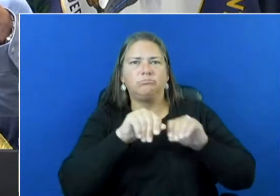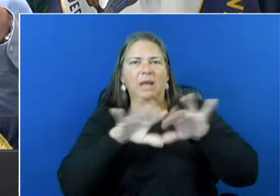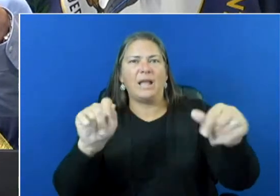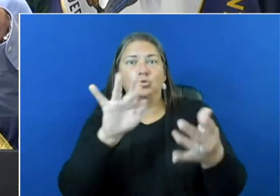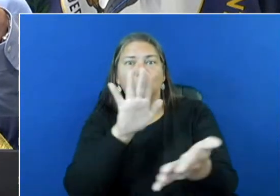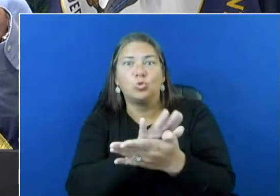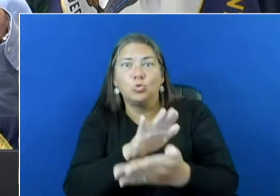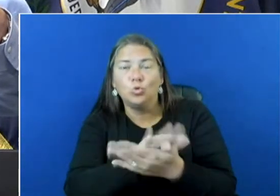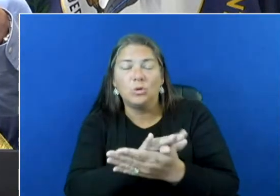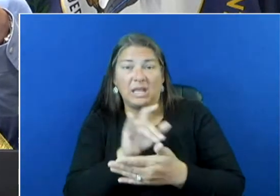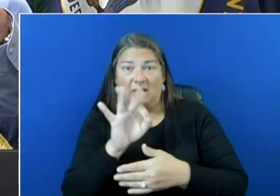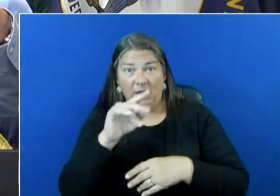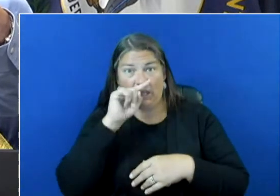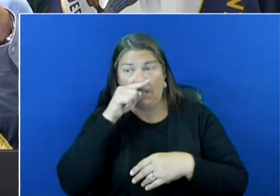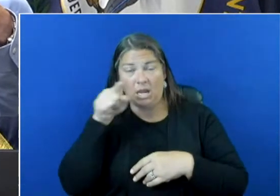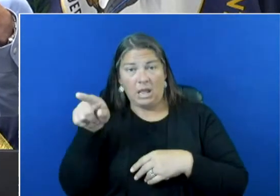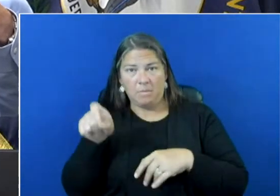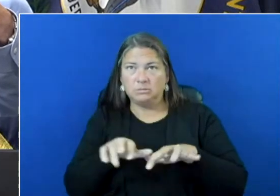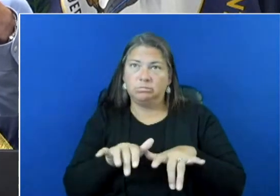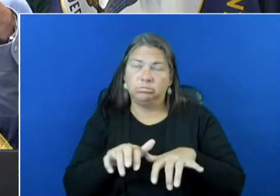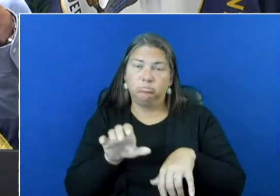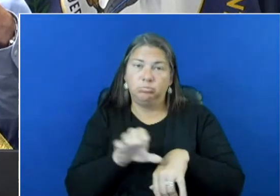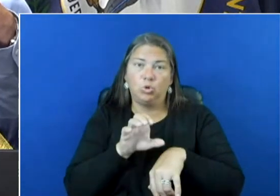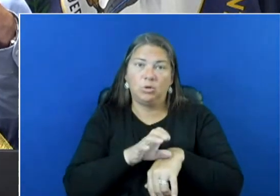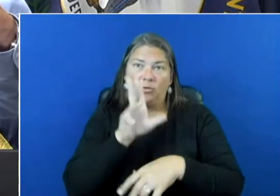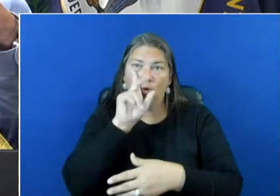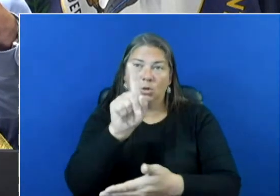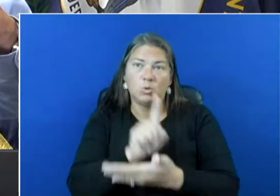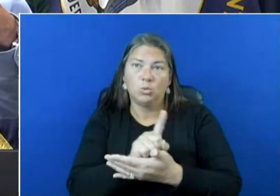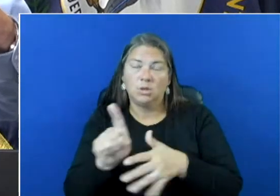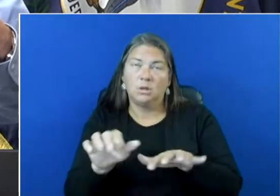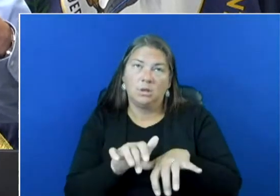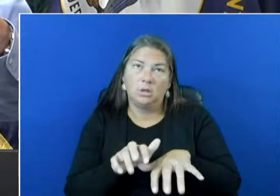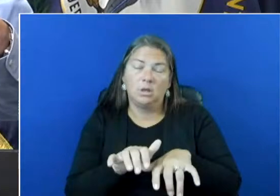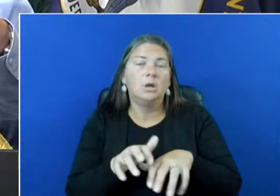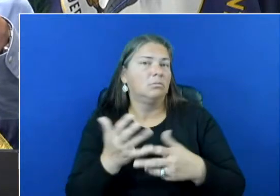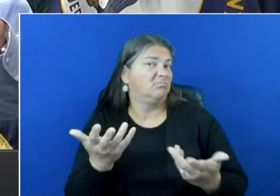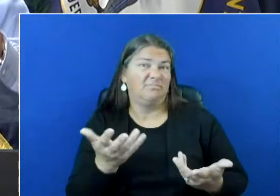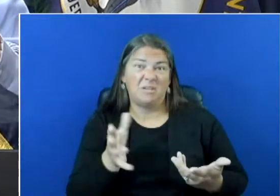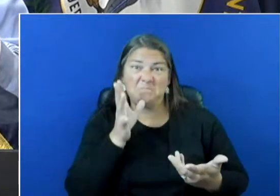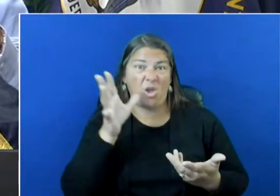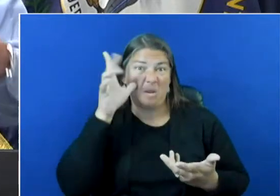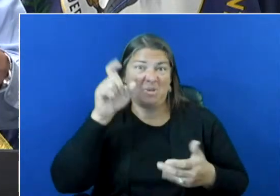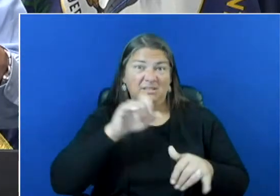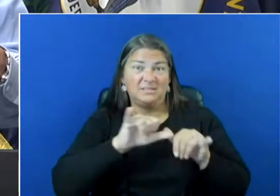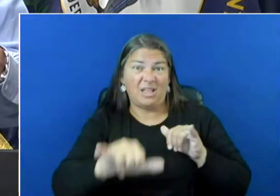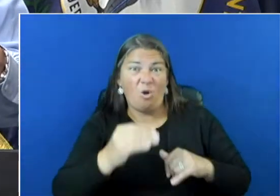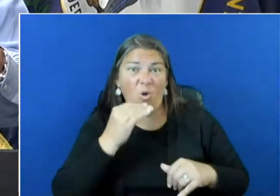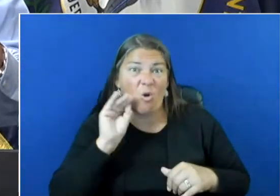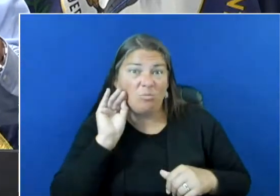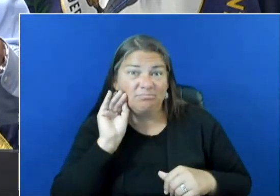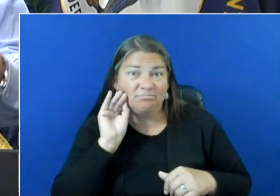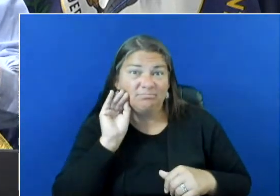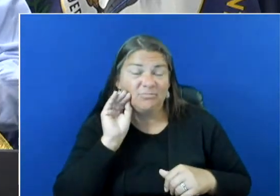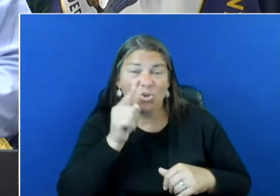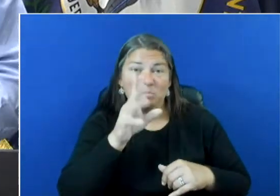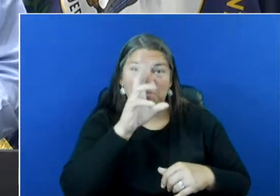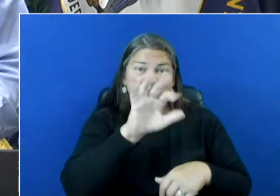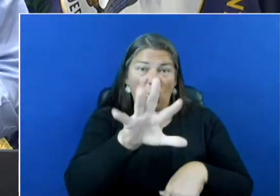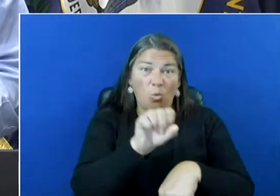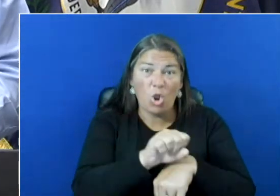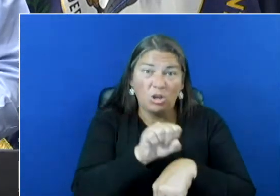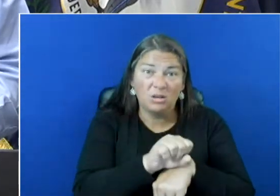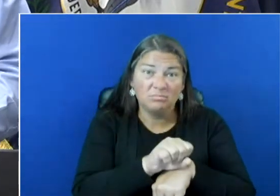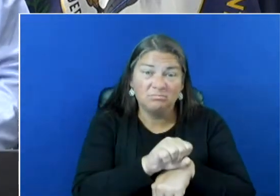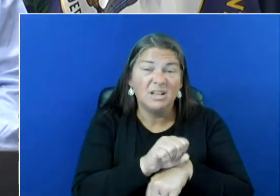kids got to be behind the computer for a week because of it, guess what? There's going to need to be a parent at home, and you're going to miss that shift. And that could be debilitating for